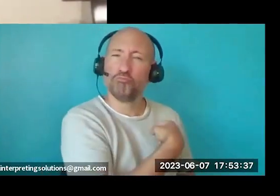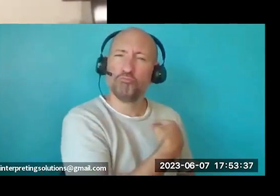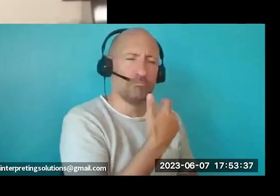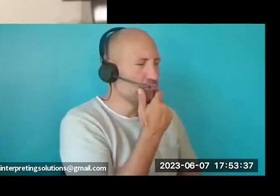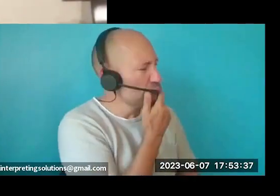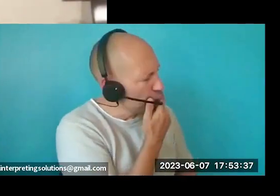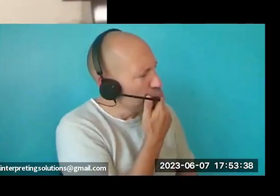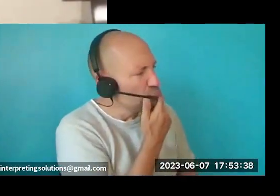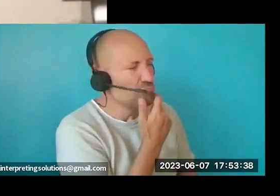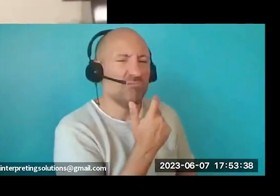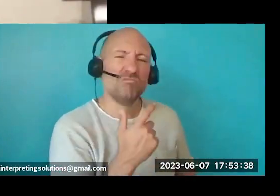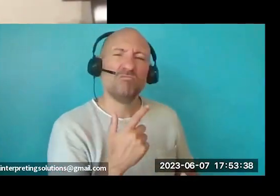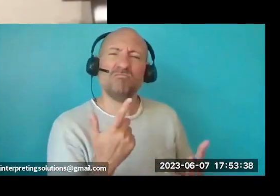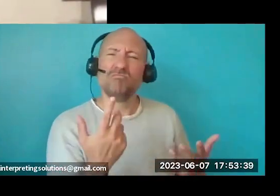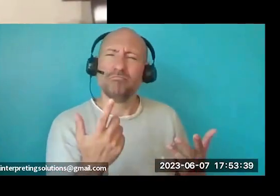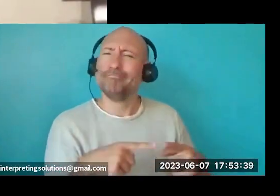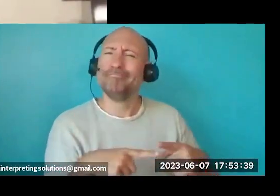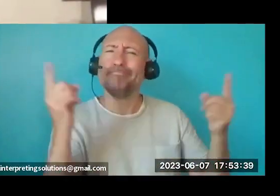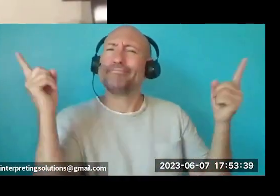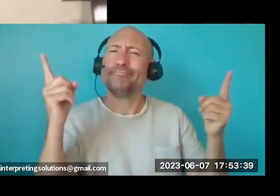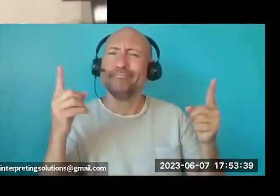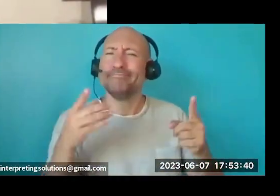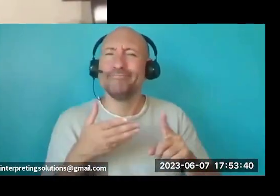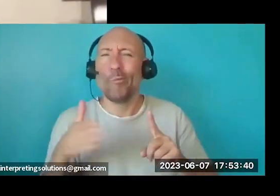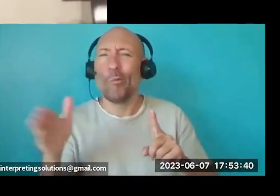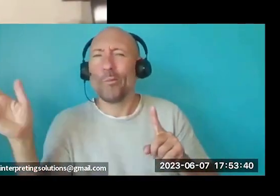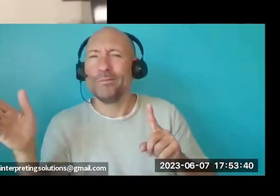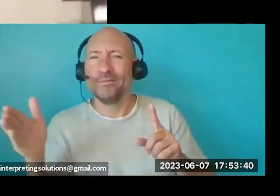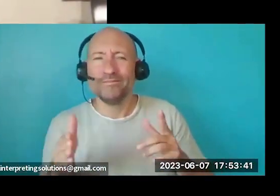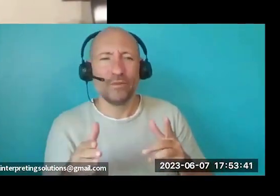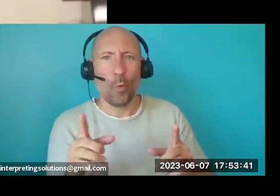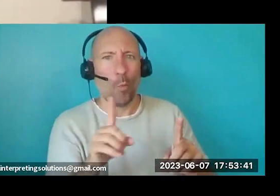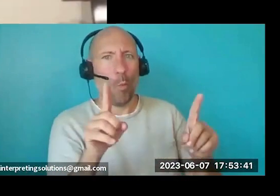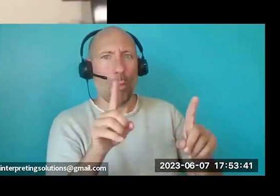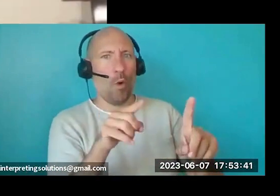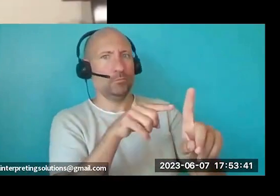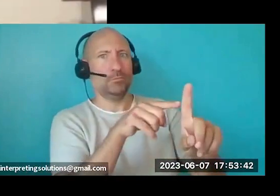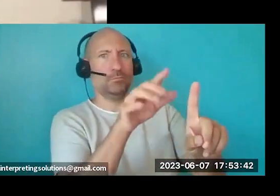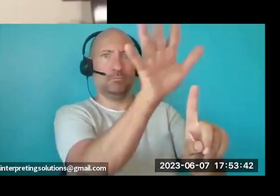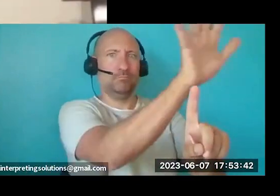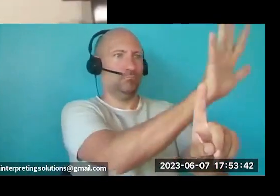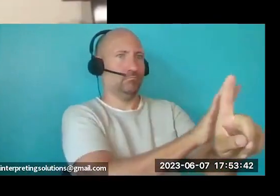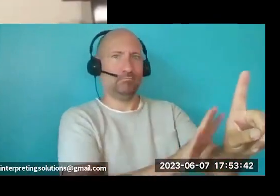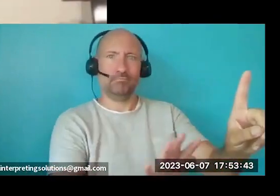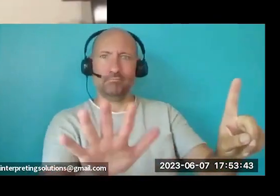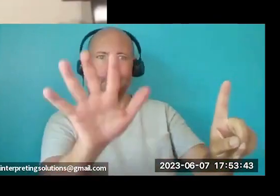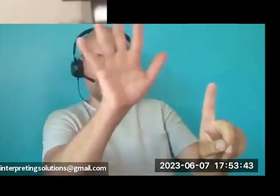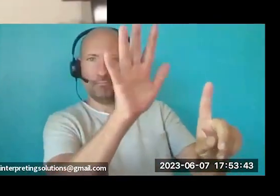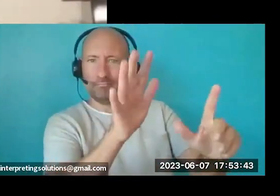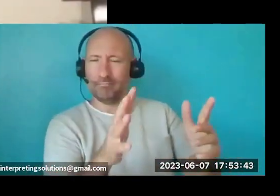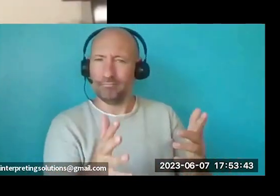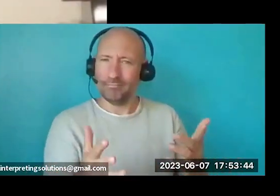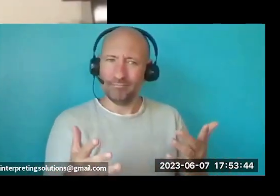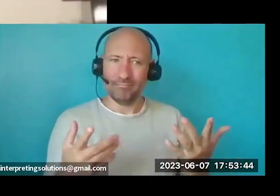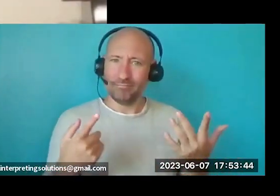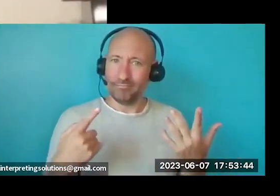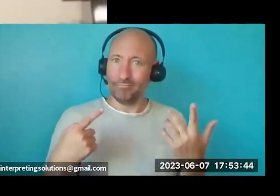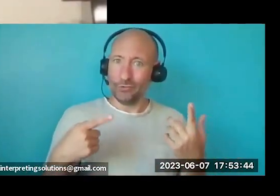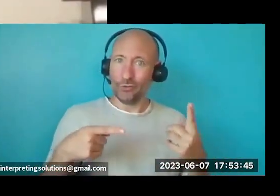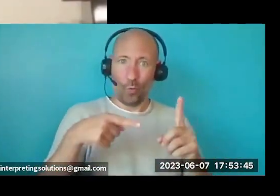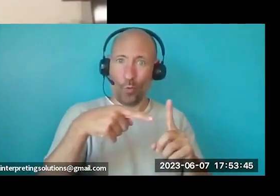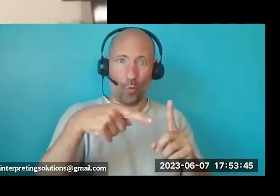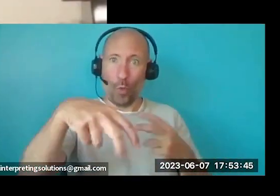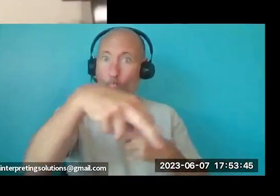I, to improvise in relation to what happened around us. People were allowed to walk around